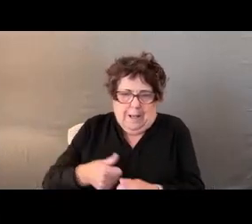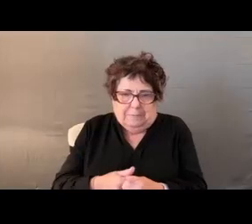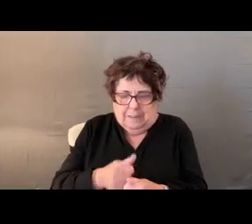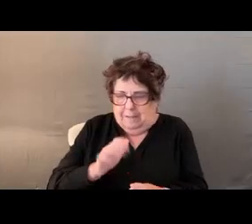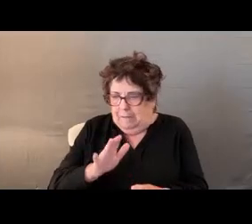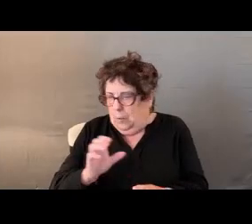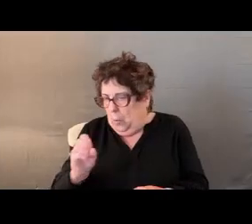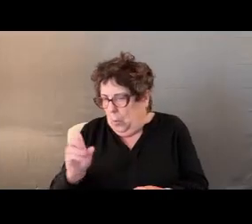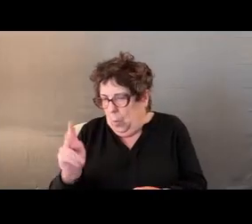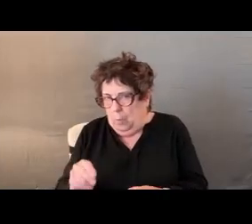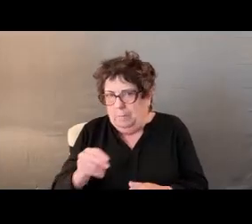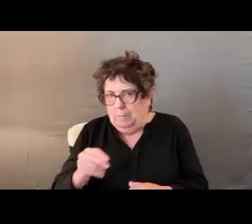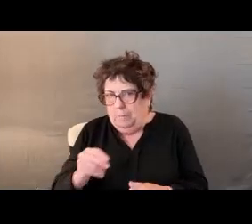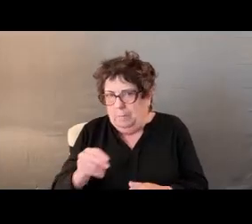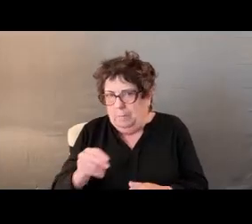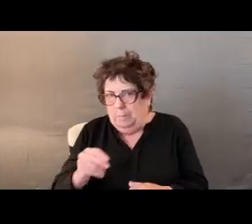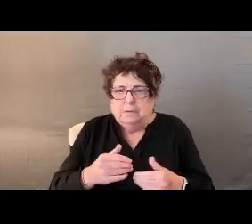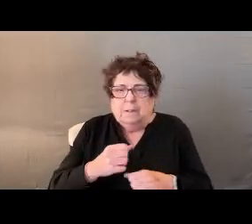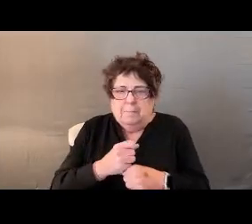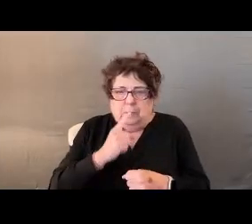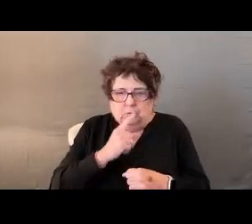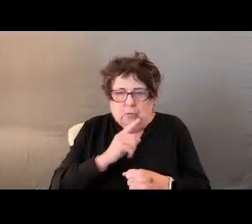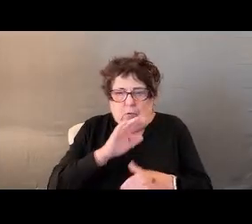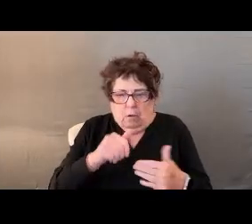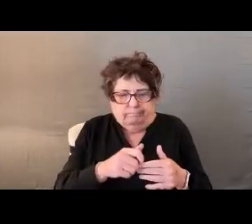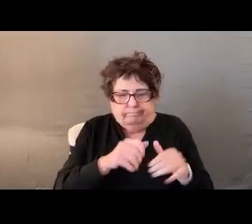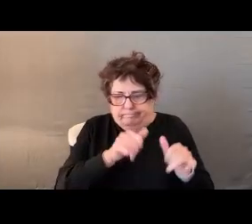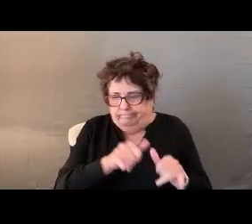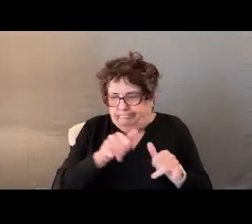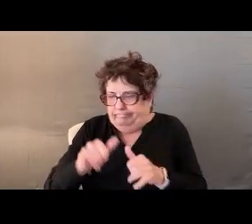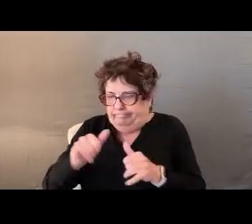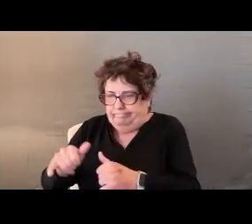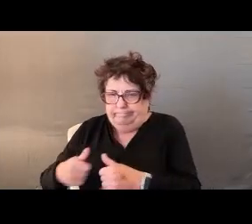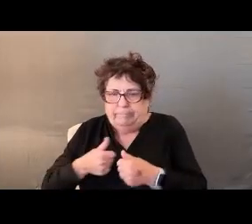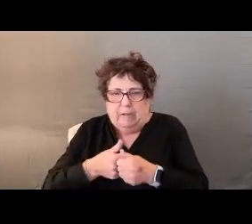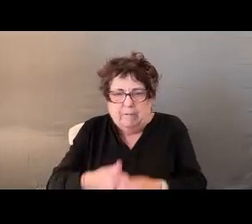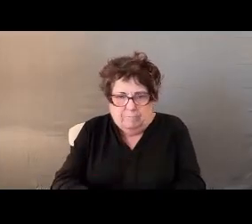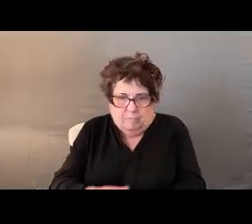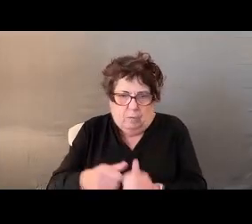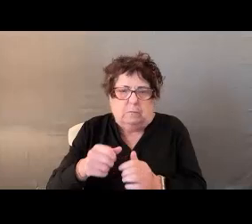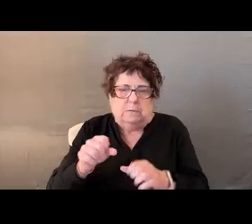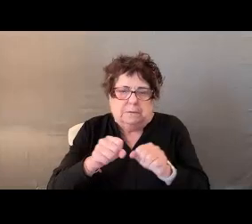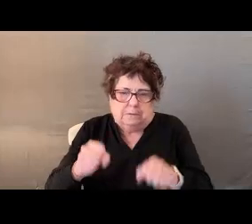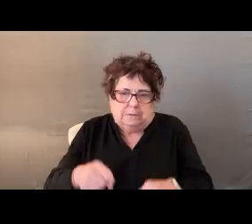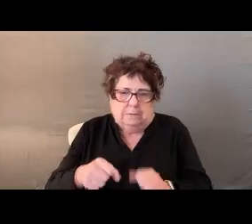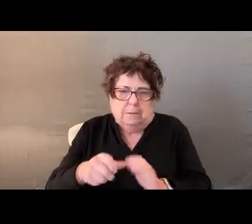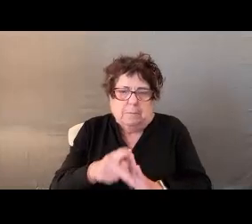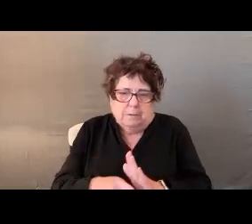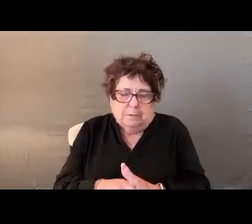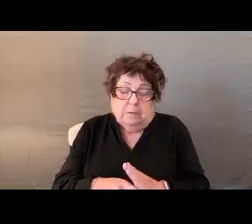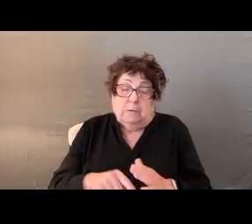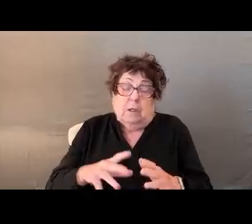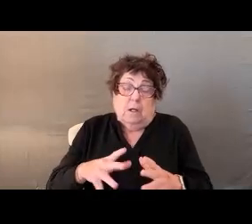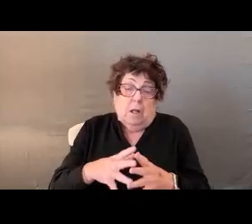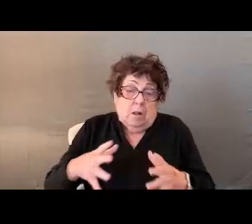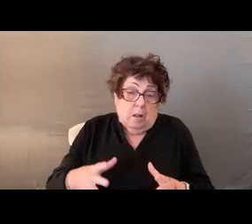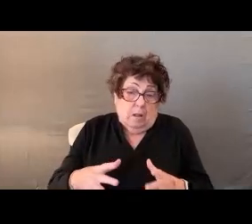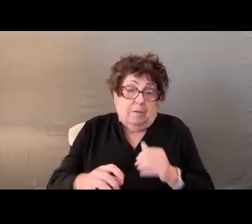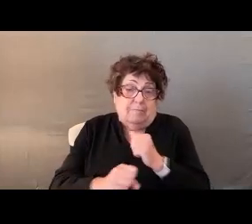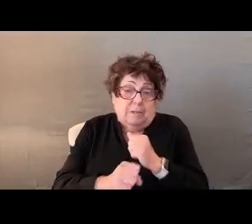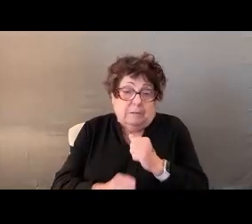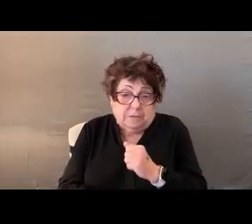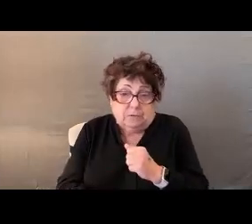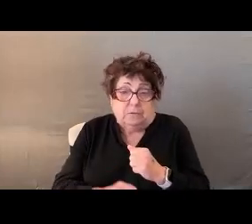this shared system policy. So a lot of the foundational information has been there, but with the